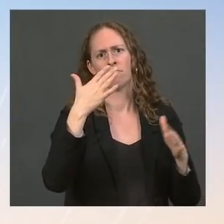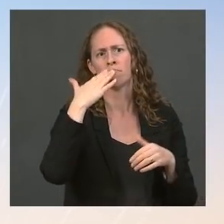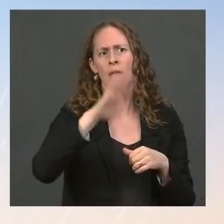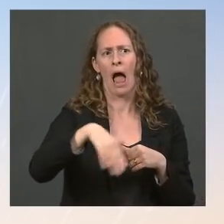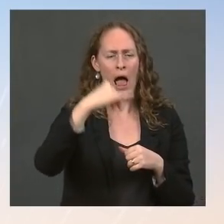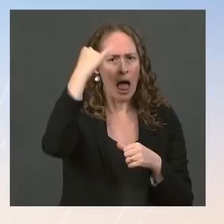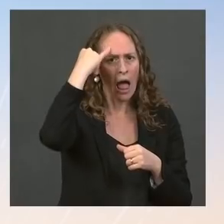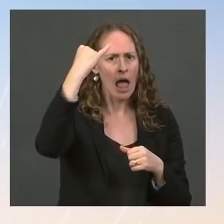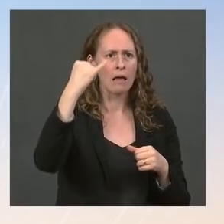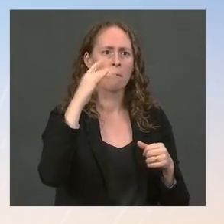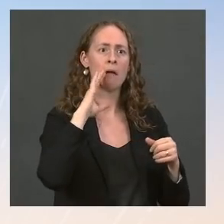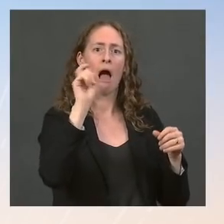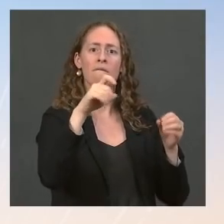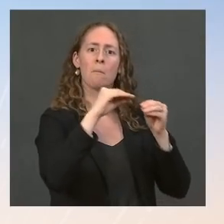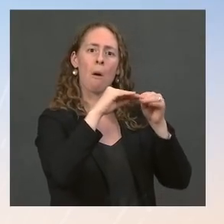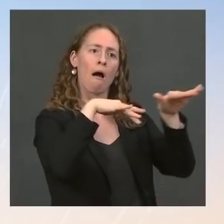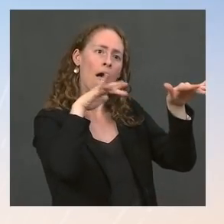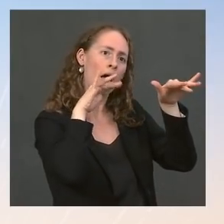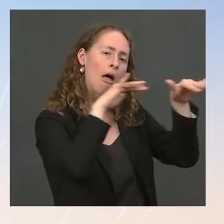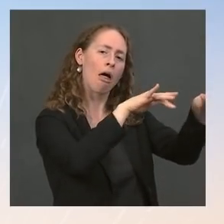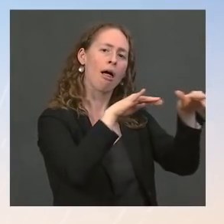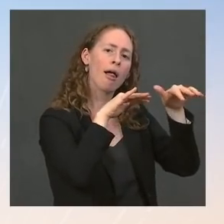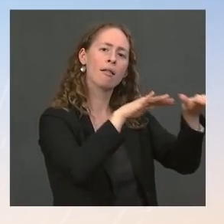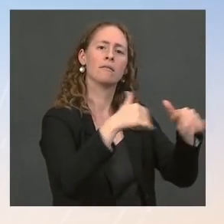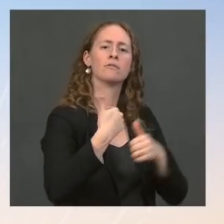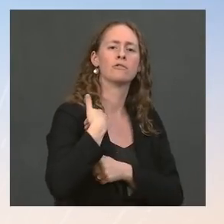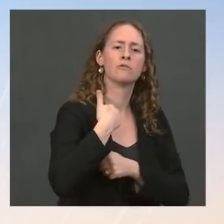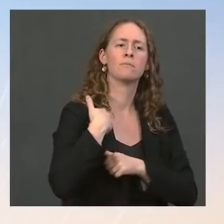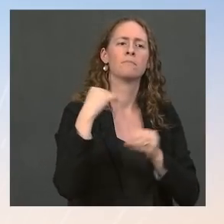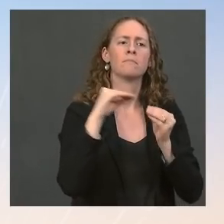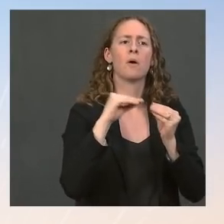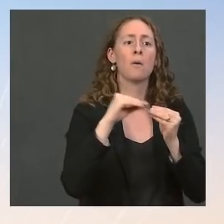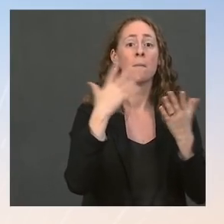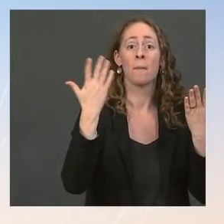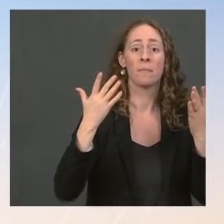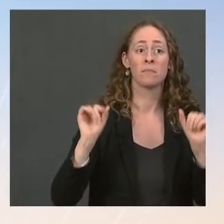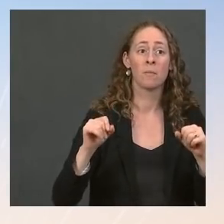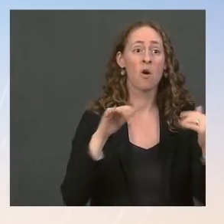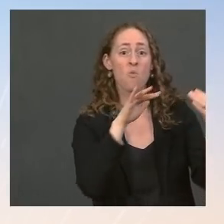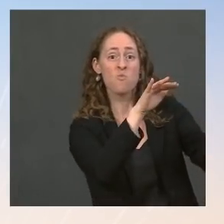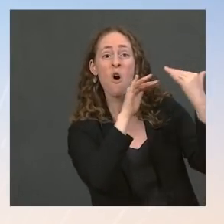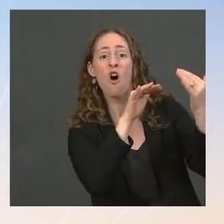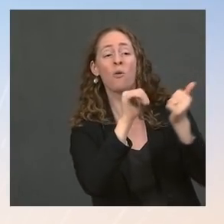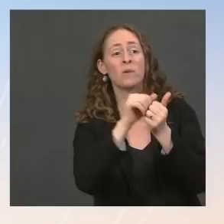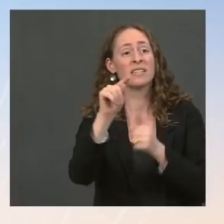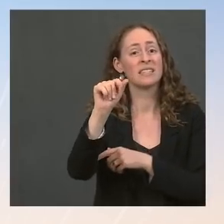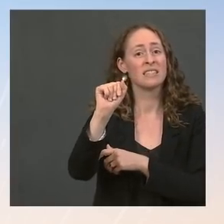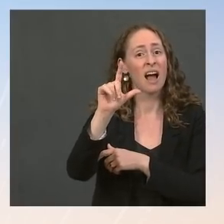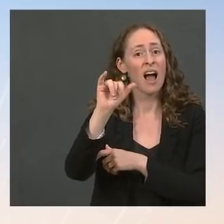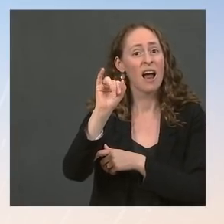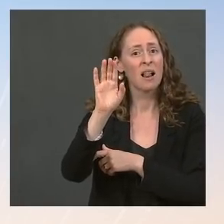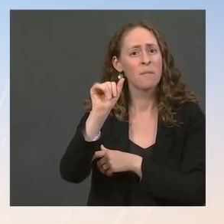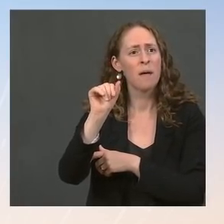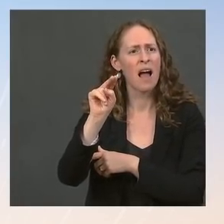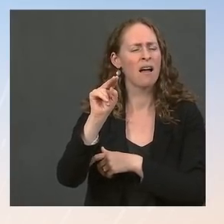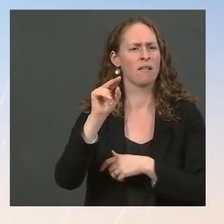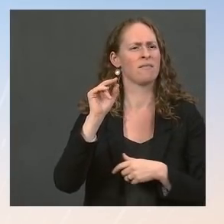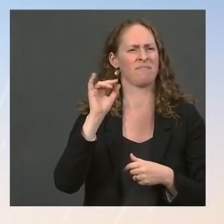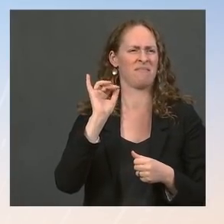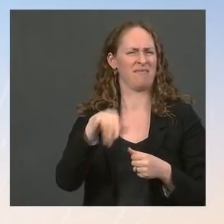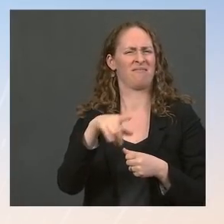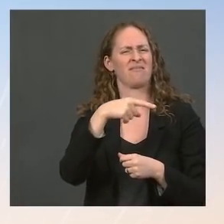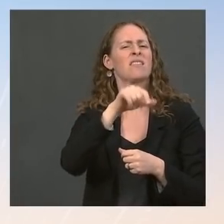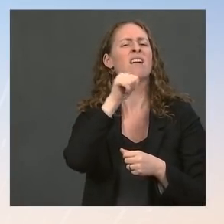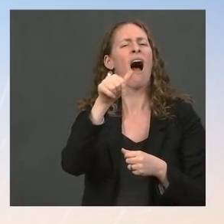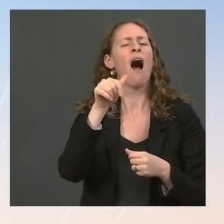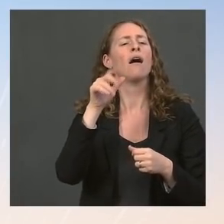numbers. We would face the threat and a potential war with the Taliban. There could be more casualties. There was not a single option that was presented that did